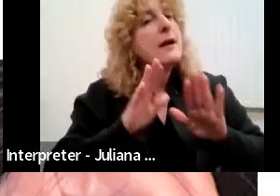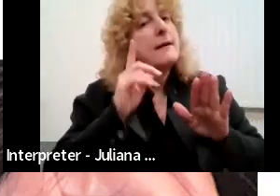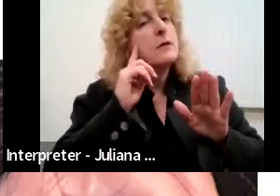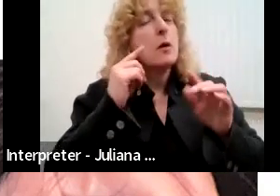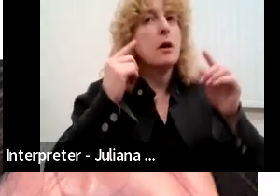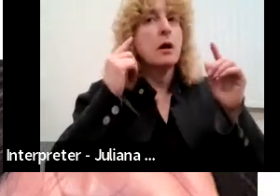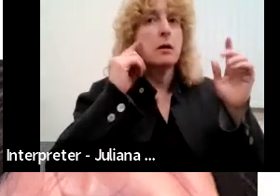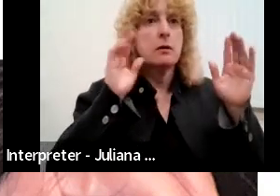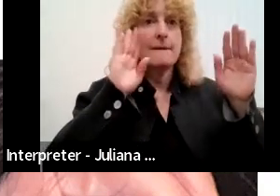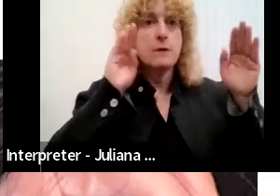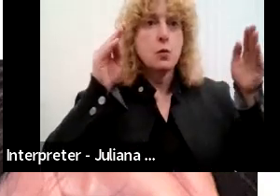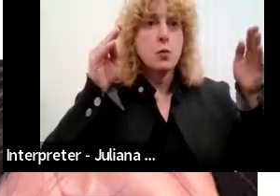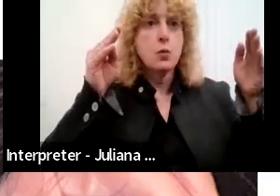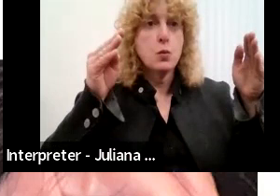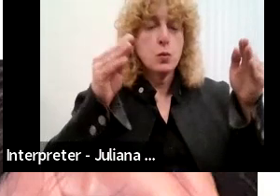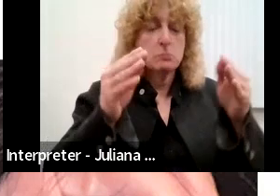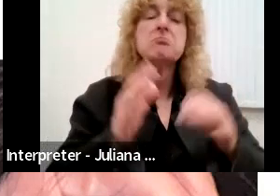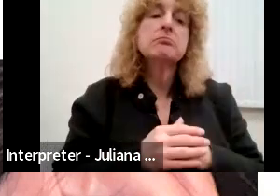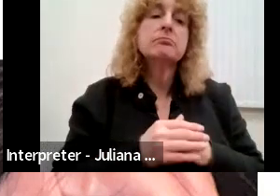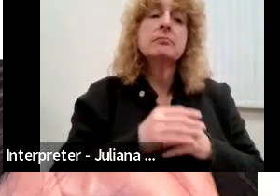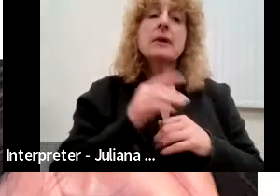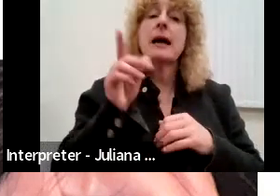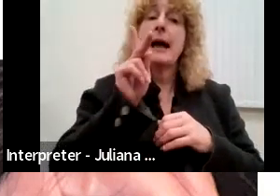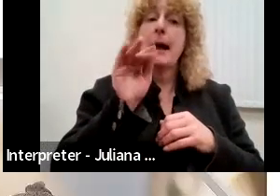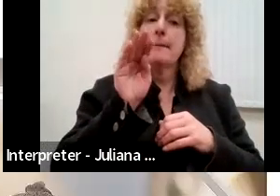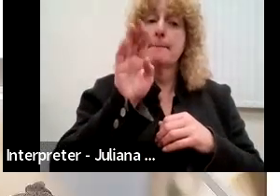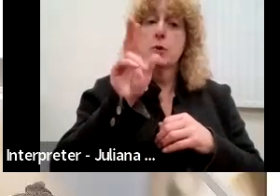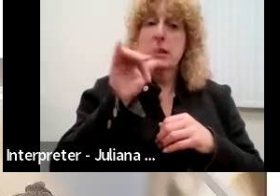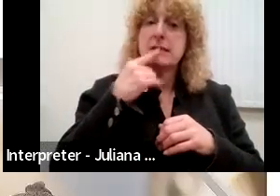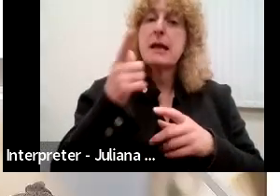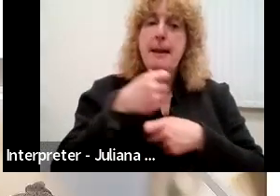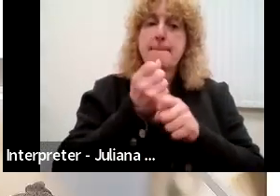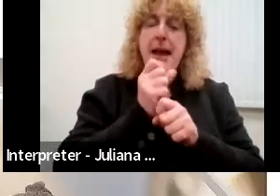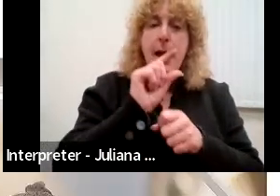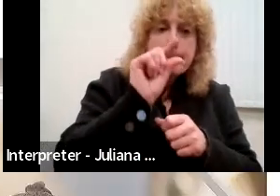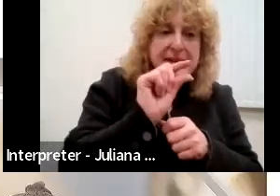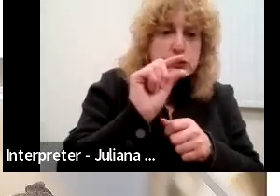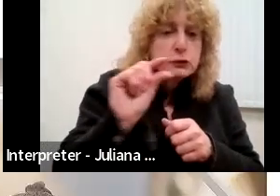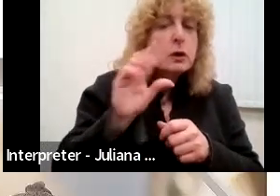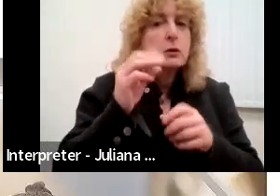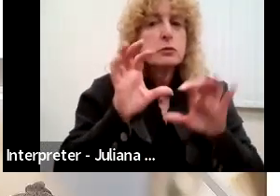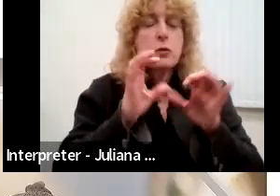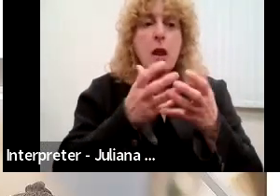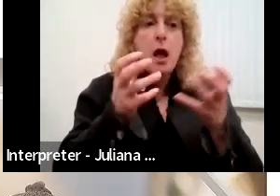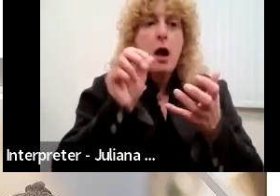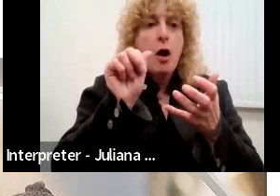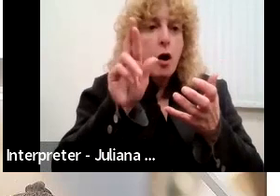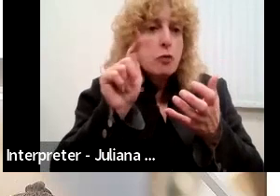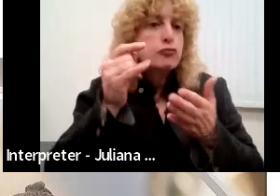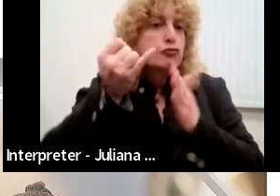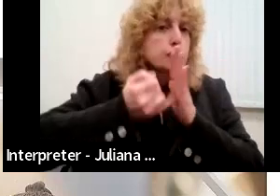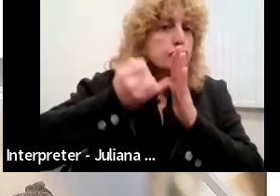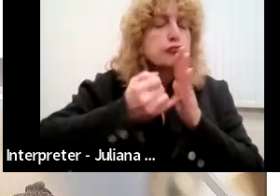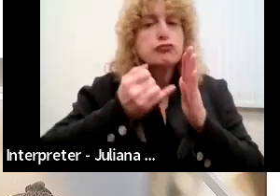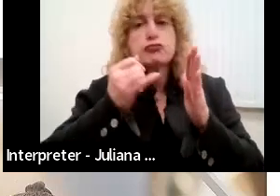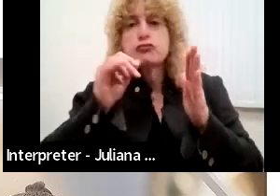processing. Kimberly says, I make miniatures and do a lot of arts and crafts and often wear earbuds with an audiobook playing. It